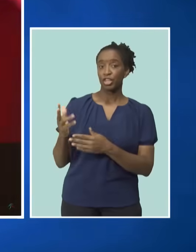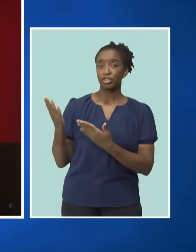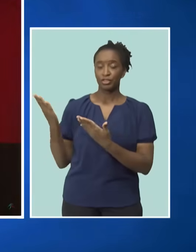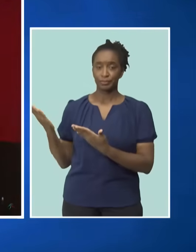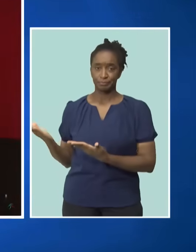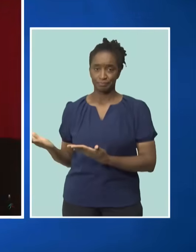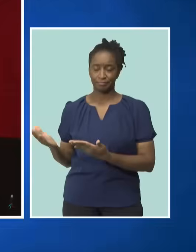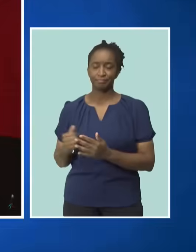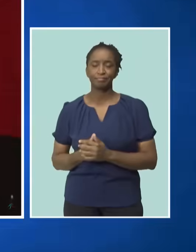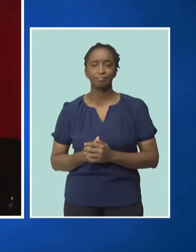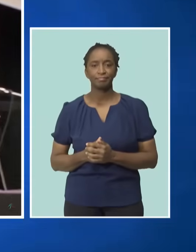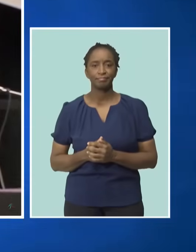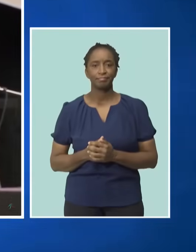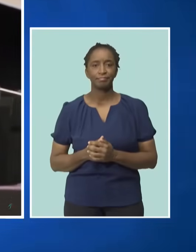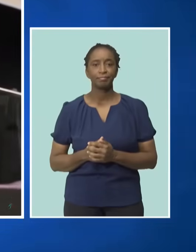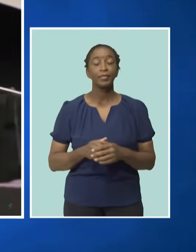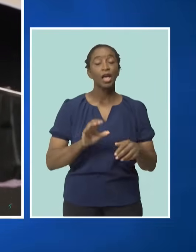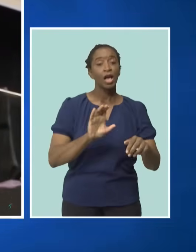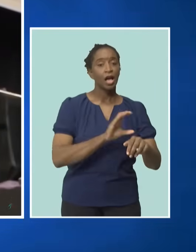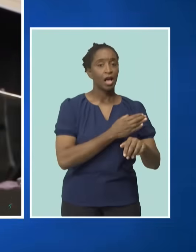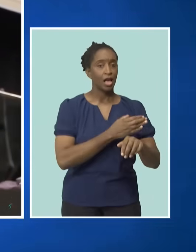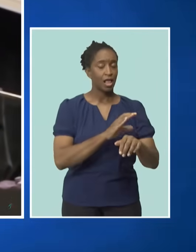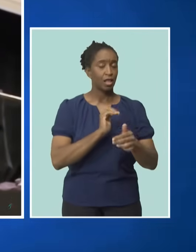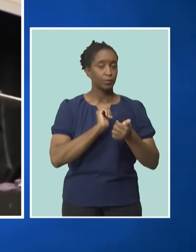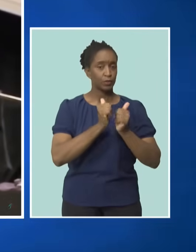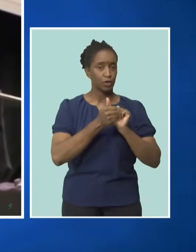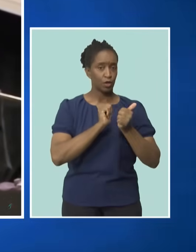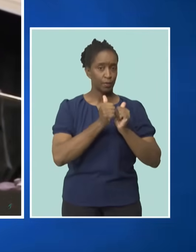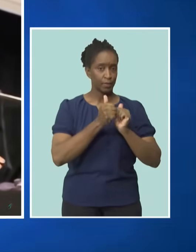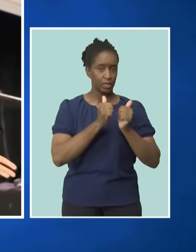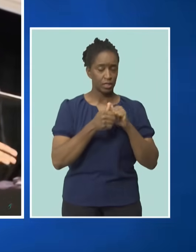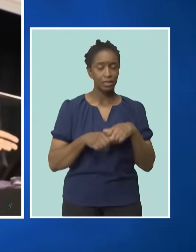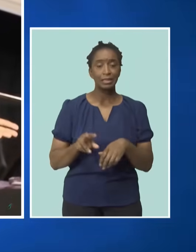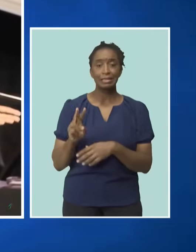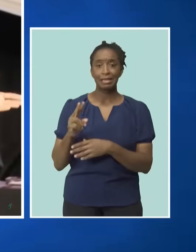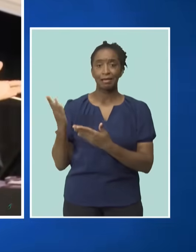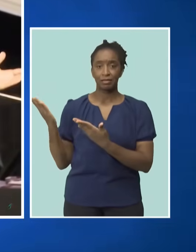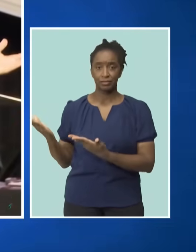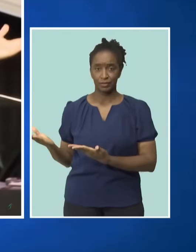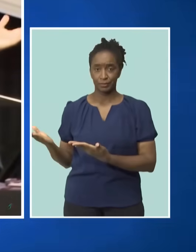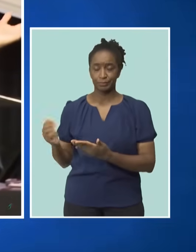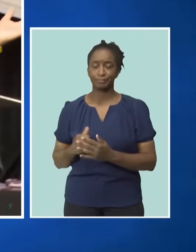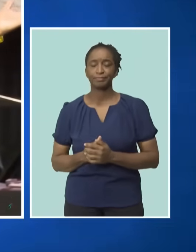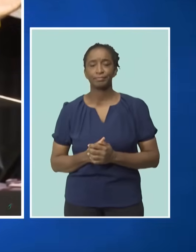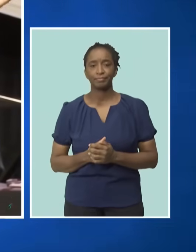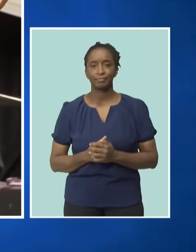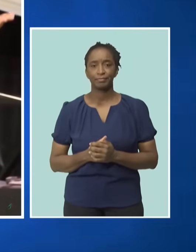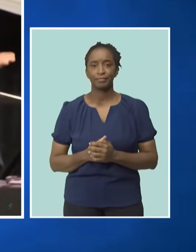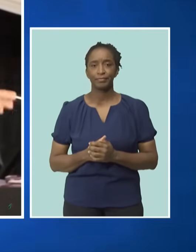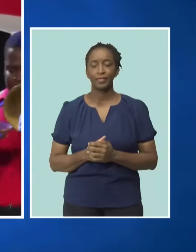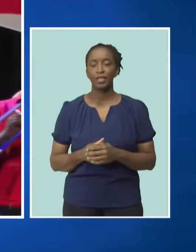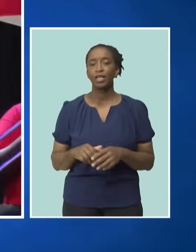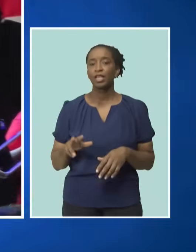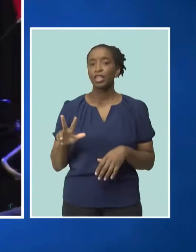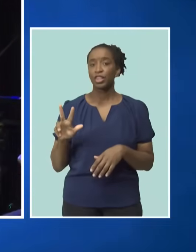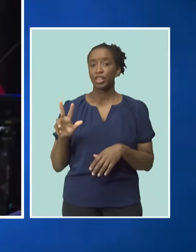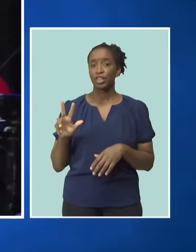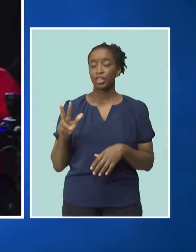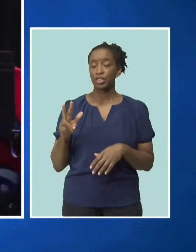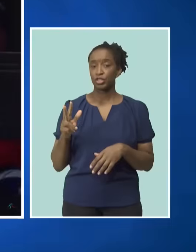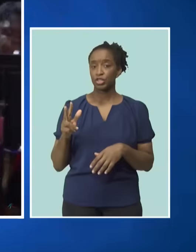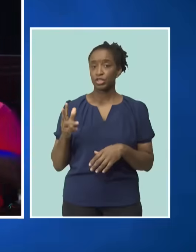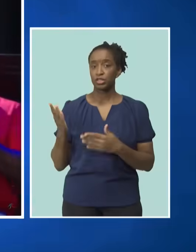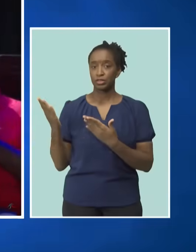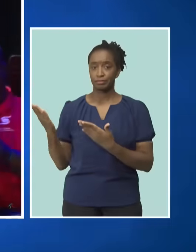her song We Love It. In the Calypso competition, Master Kajay came second with Send a Helping Hand, while Slay with